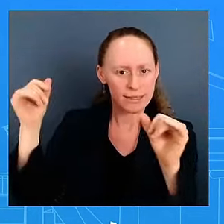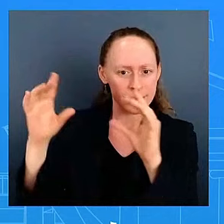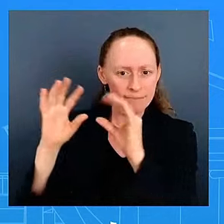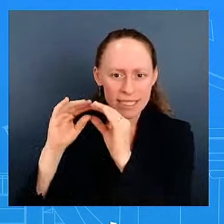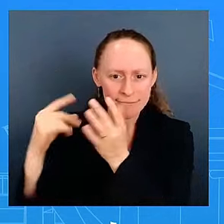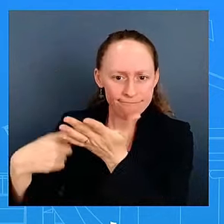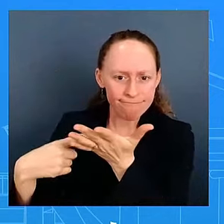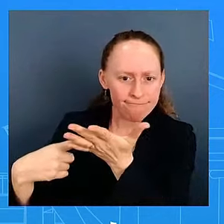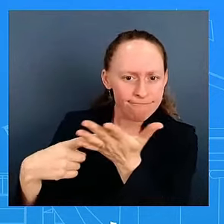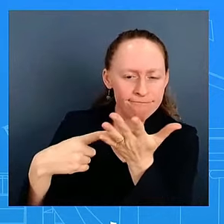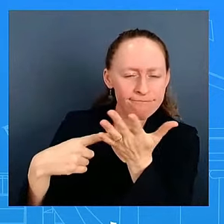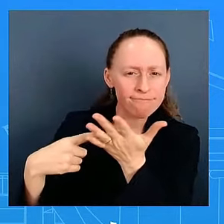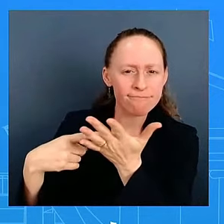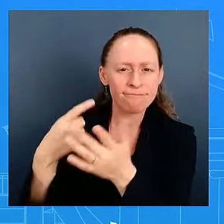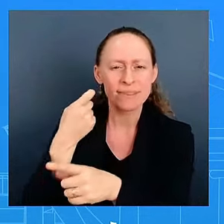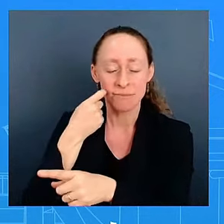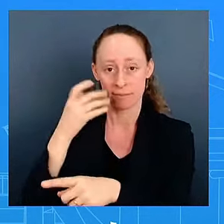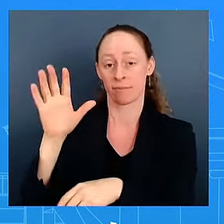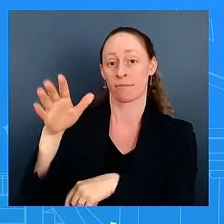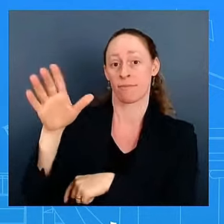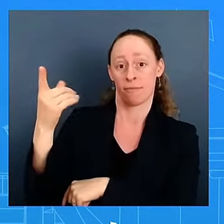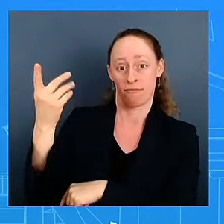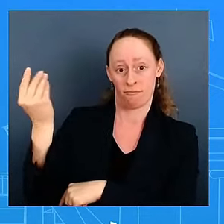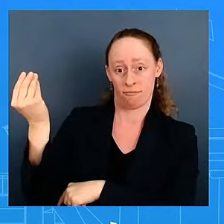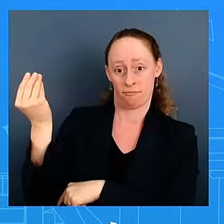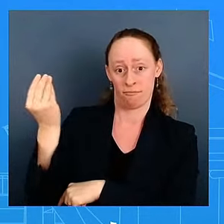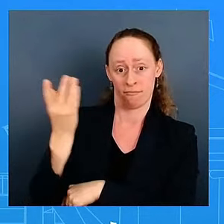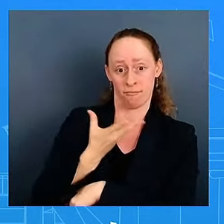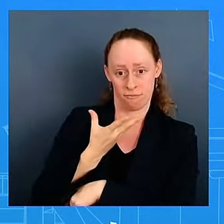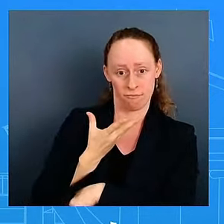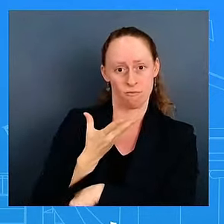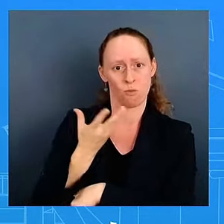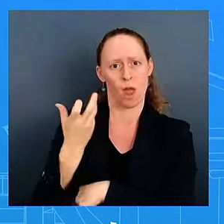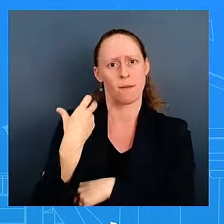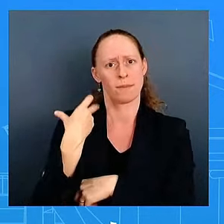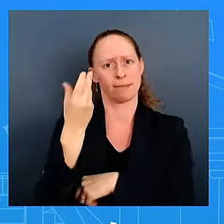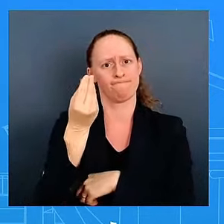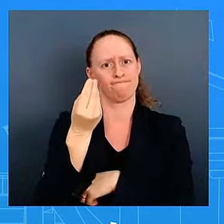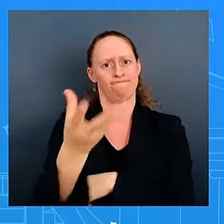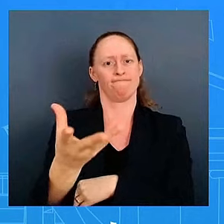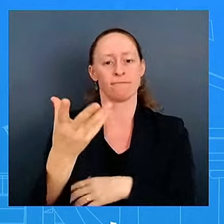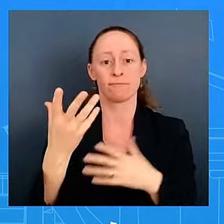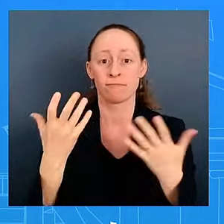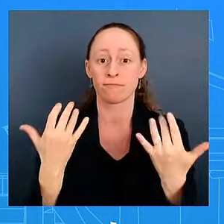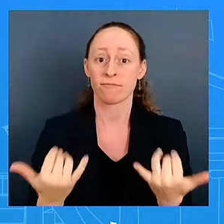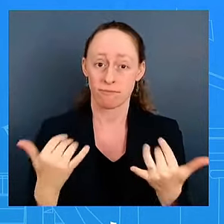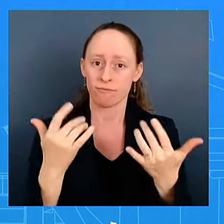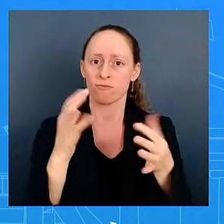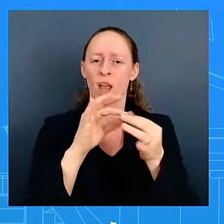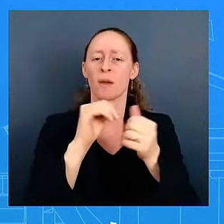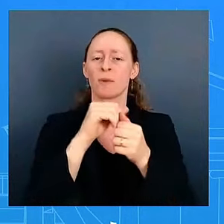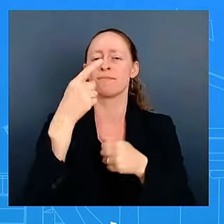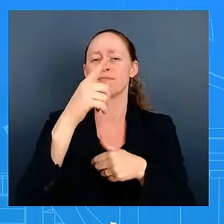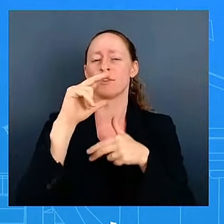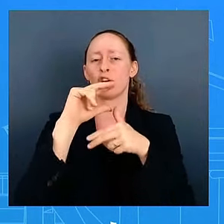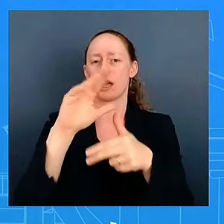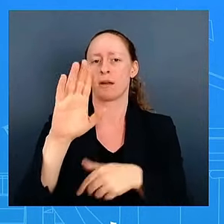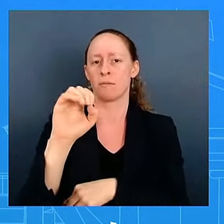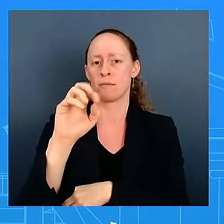you all on Hurricane Beryl. This is important to him, and he knows it's important to the people of Texas, so he wanted to make sure